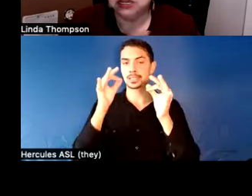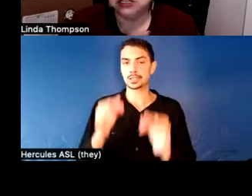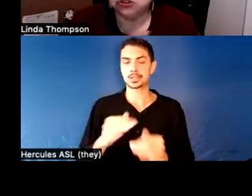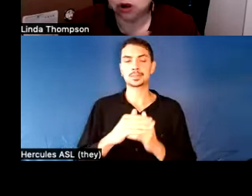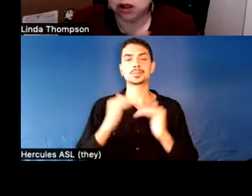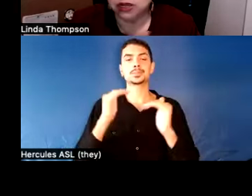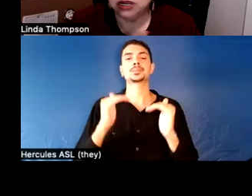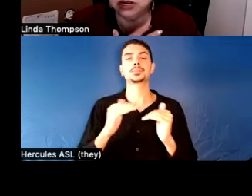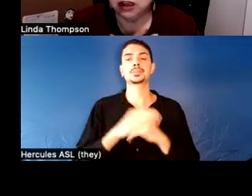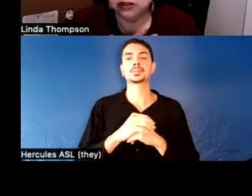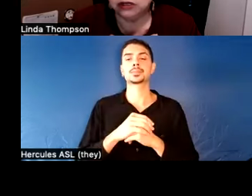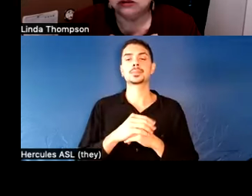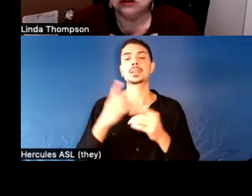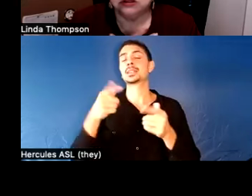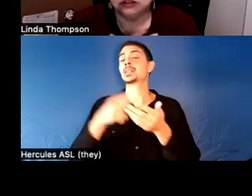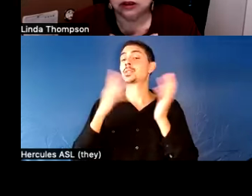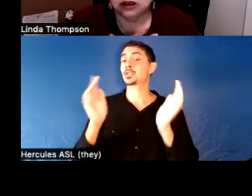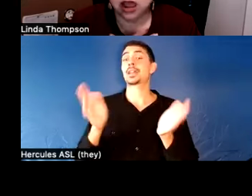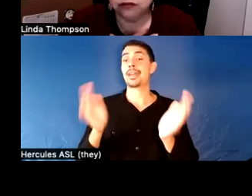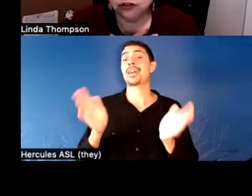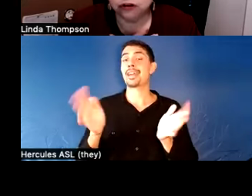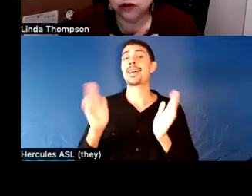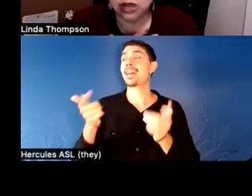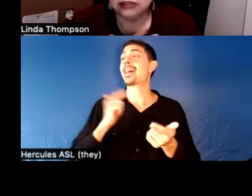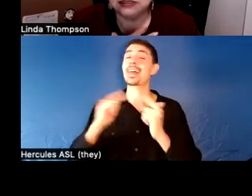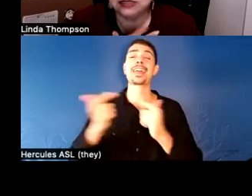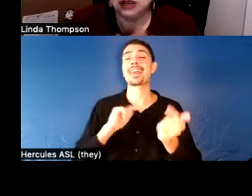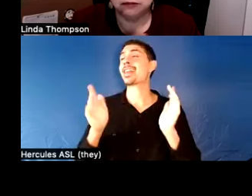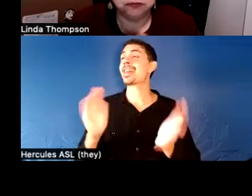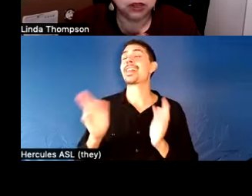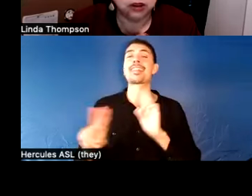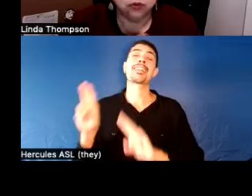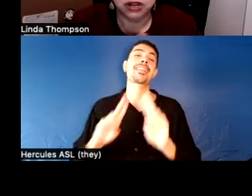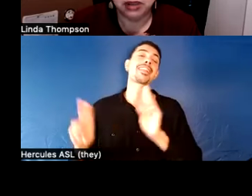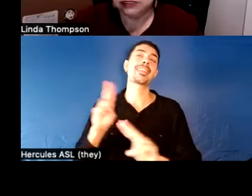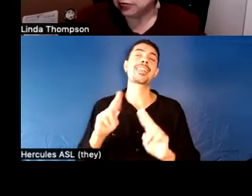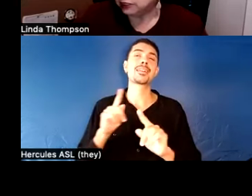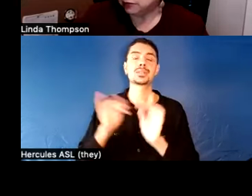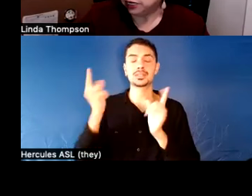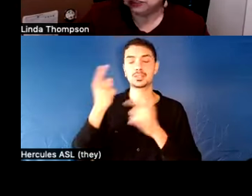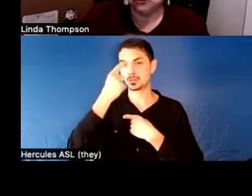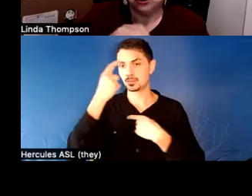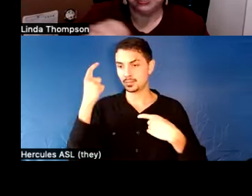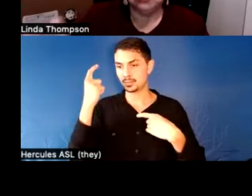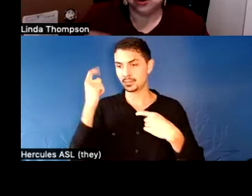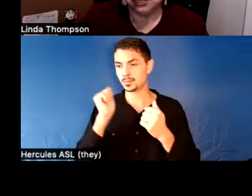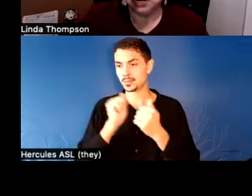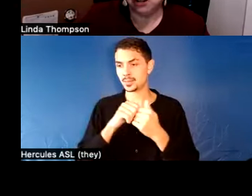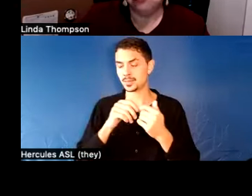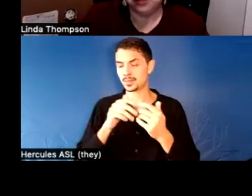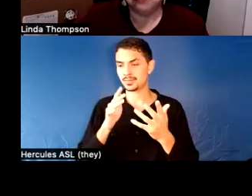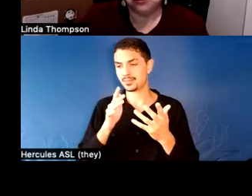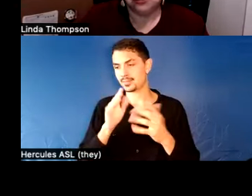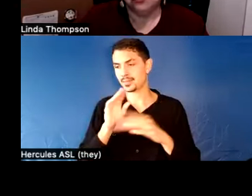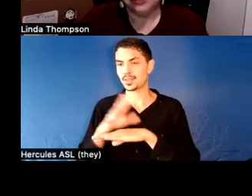think being in trauma and having the after effects, when I'm asking somebody a story and I'm trying to